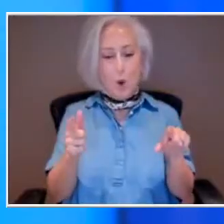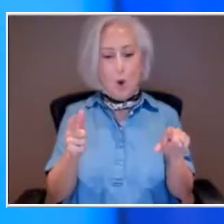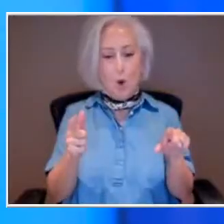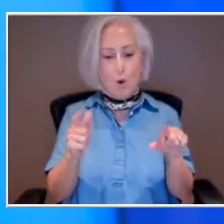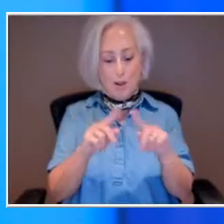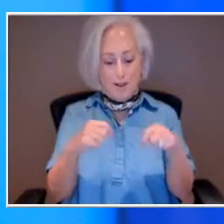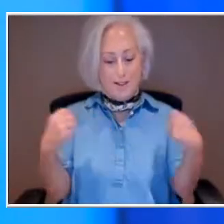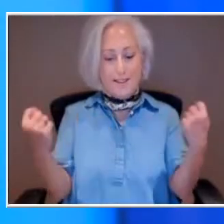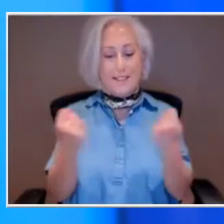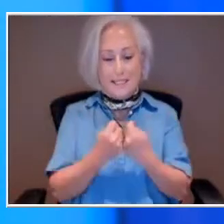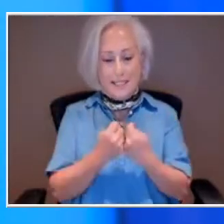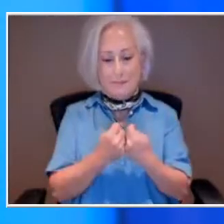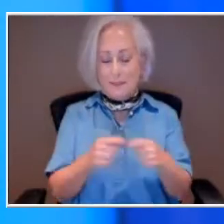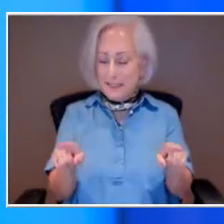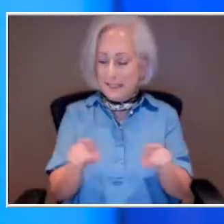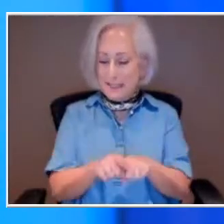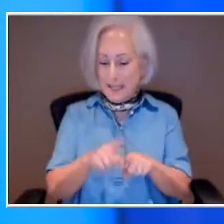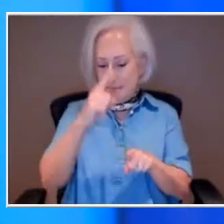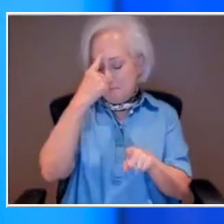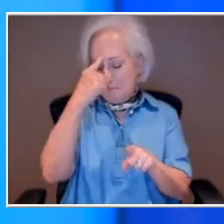has that same mentality. But,